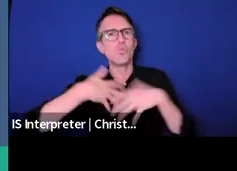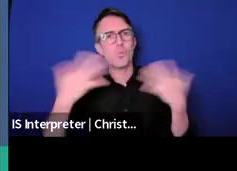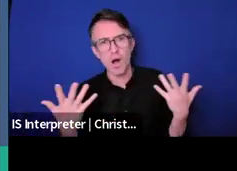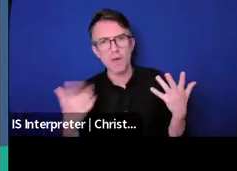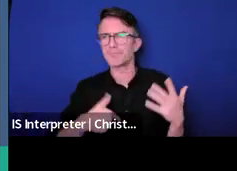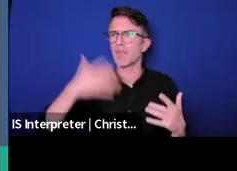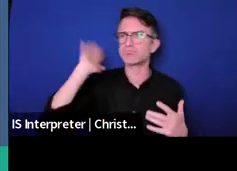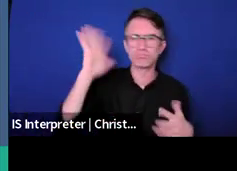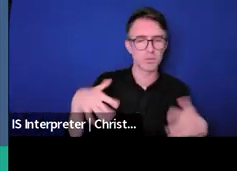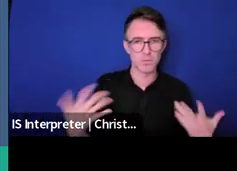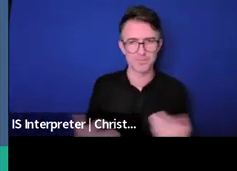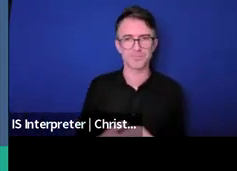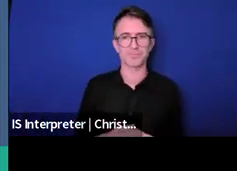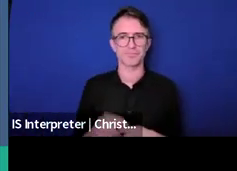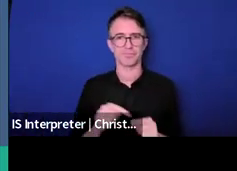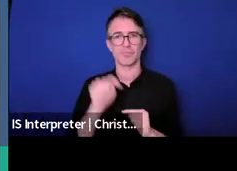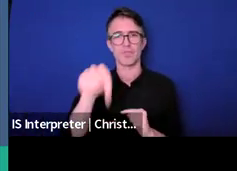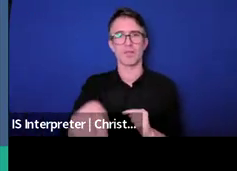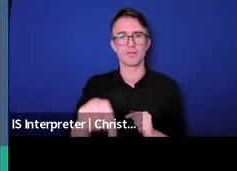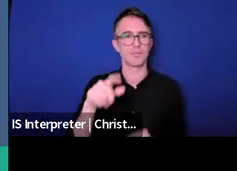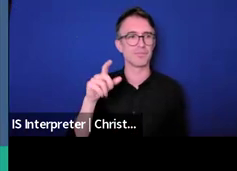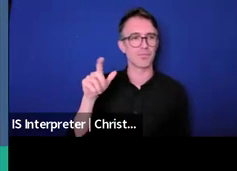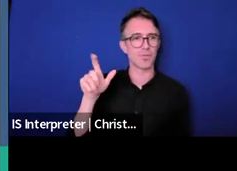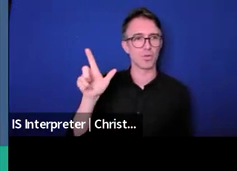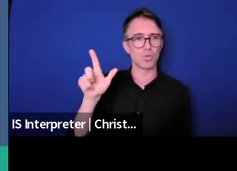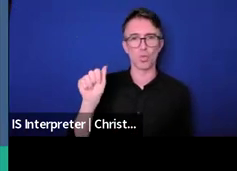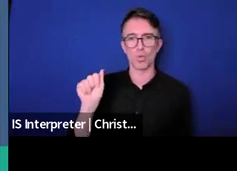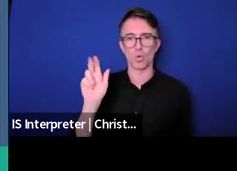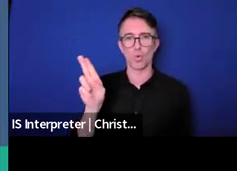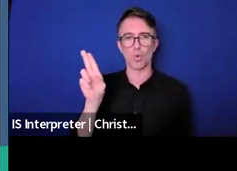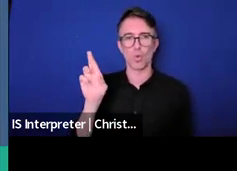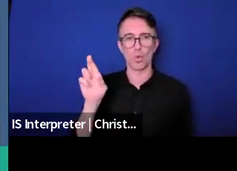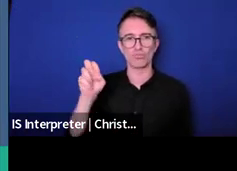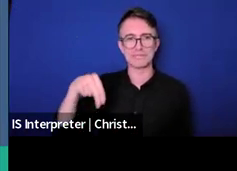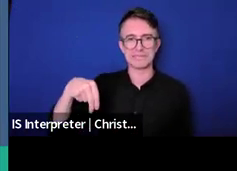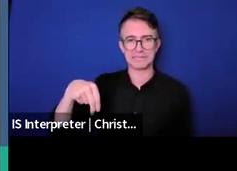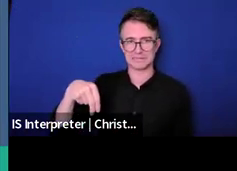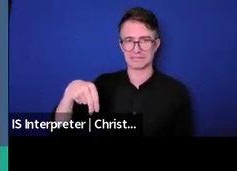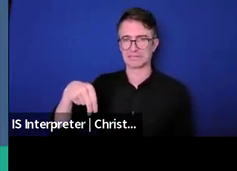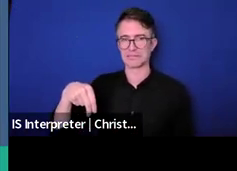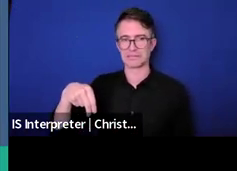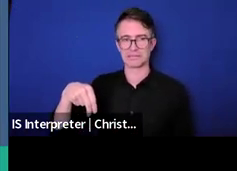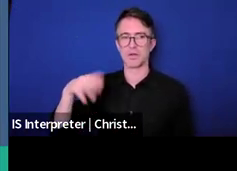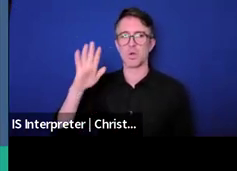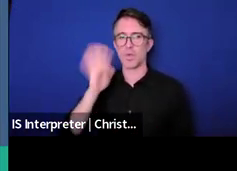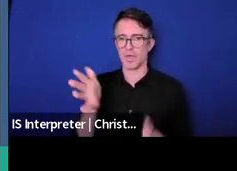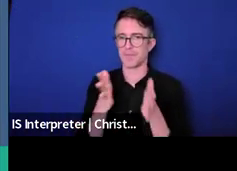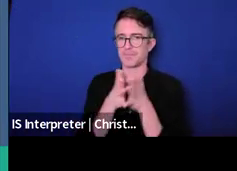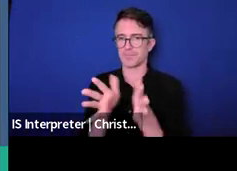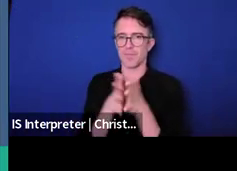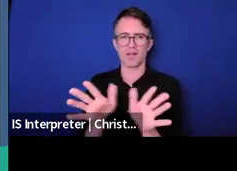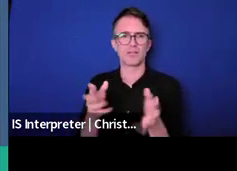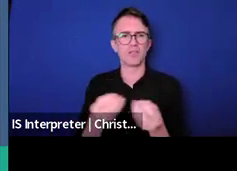are already available online, the evidence note on age-sensitive, gender-responsive, disability inclusive systems, and